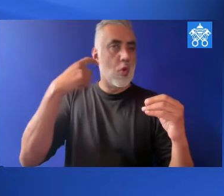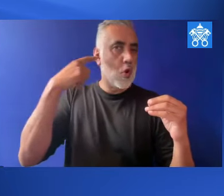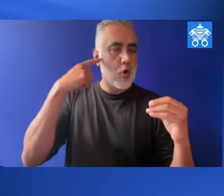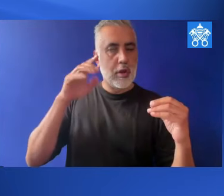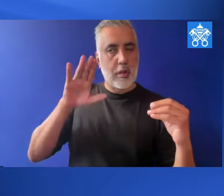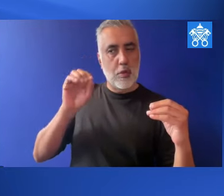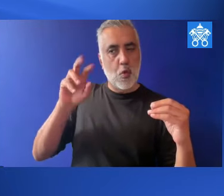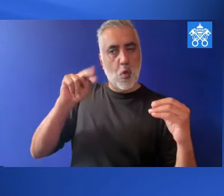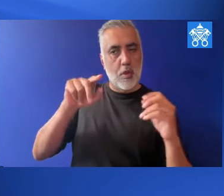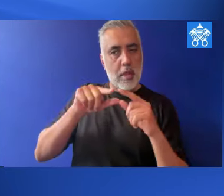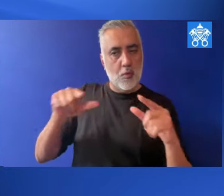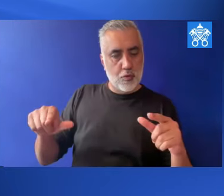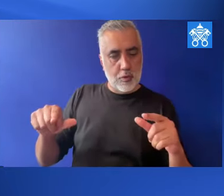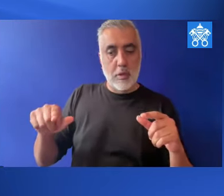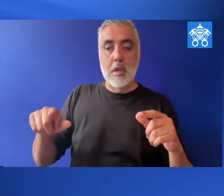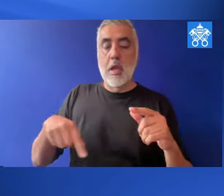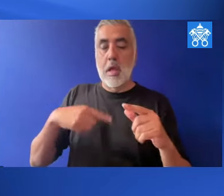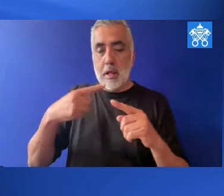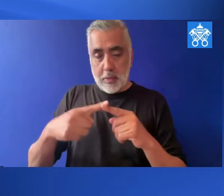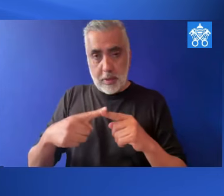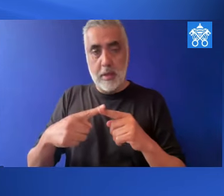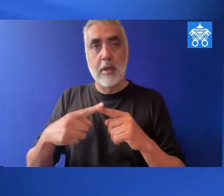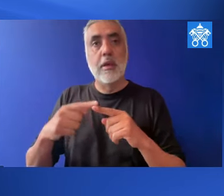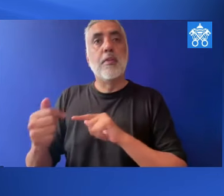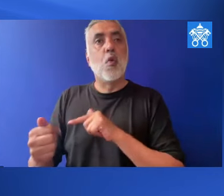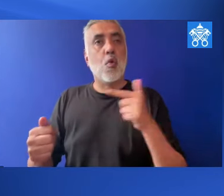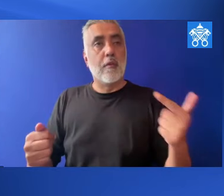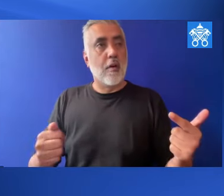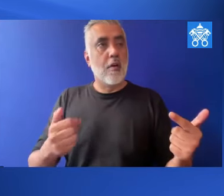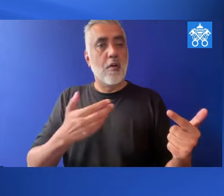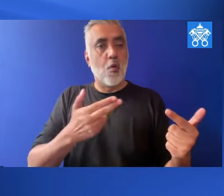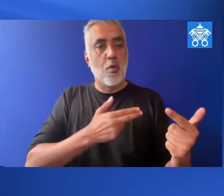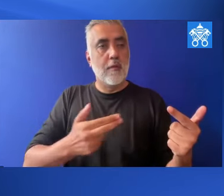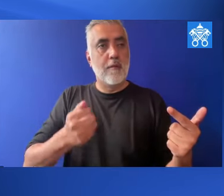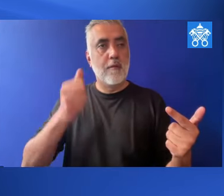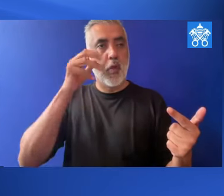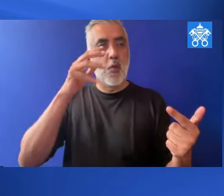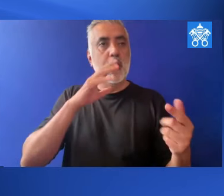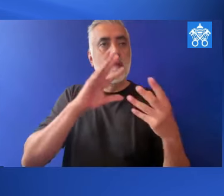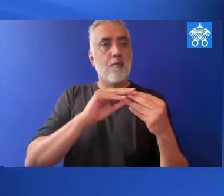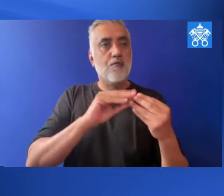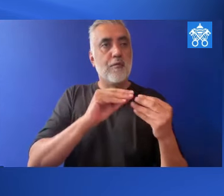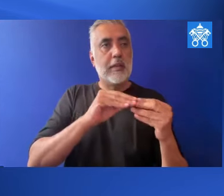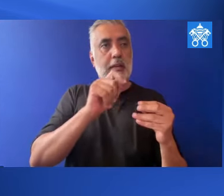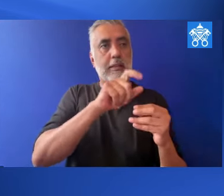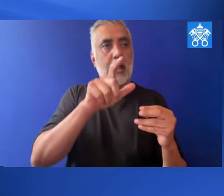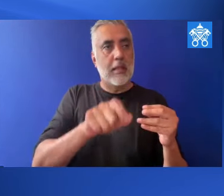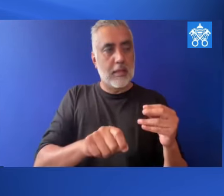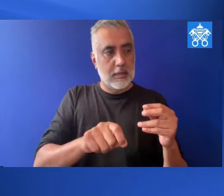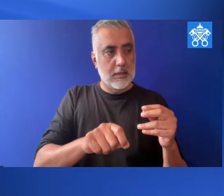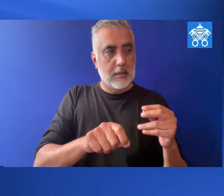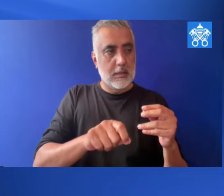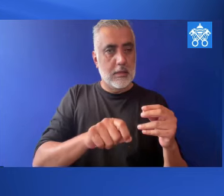language. And afterwards, the Holy Father will say a few words in Italian,